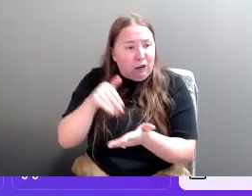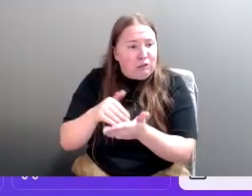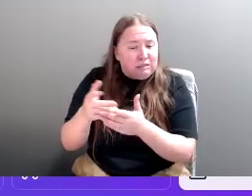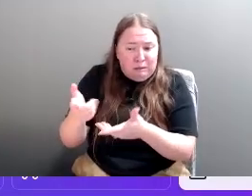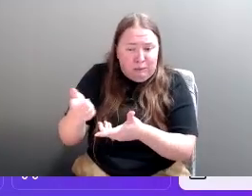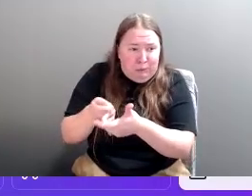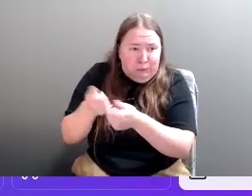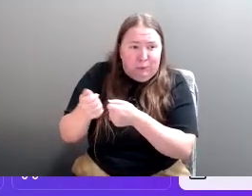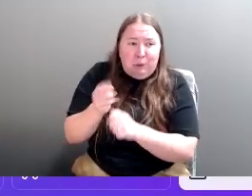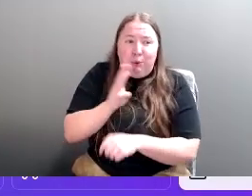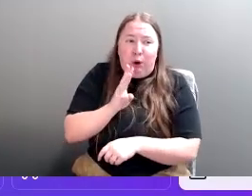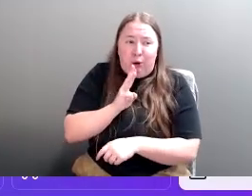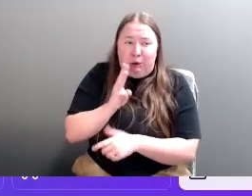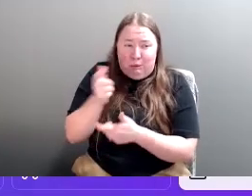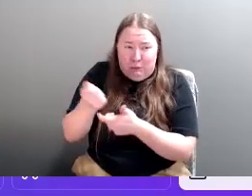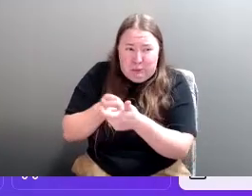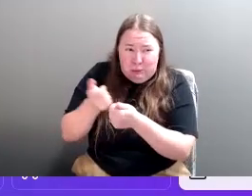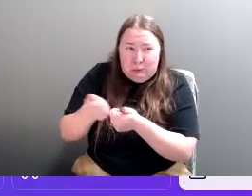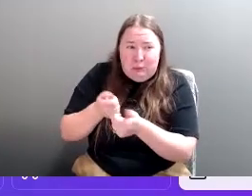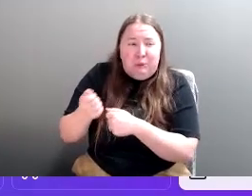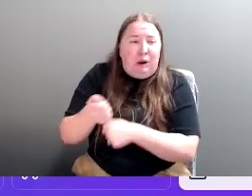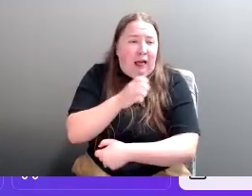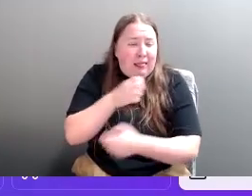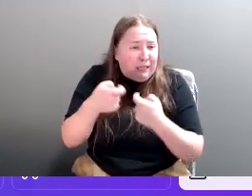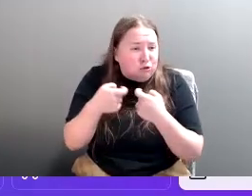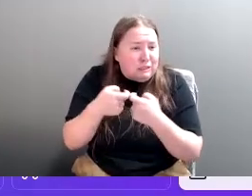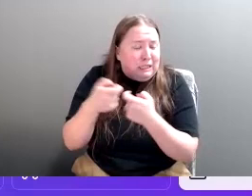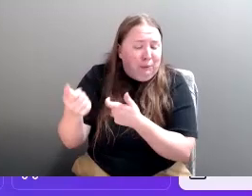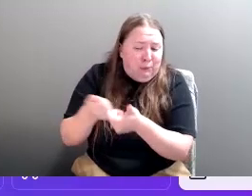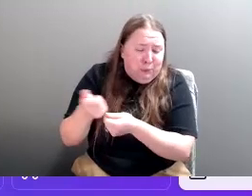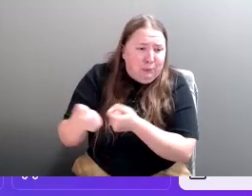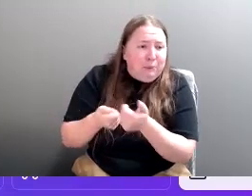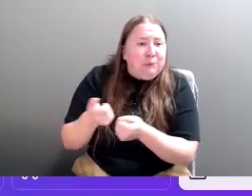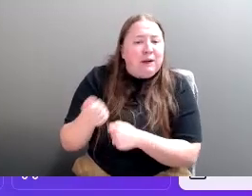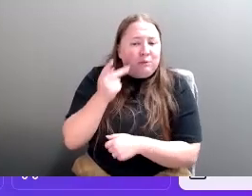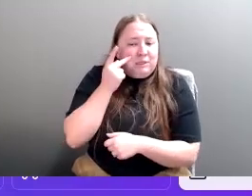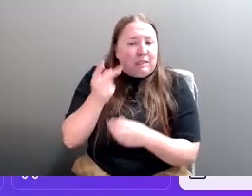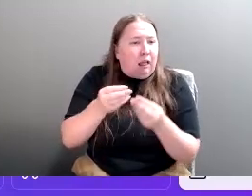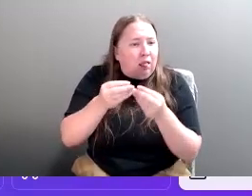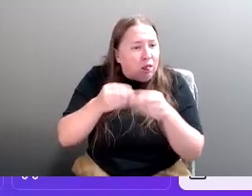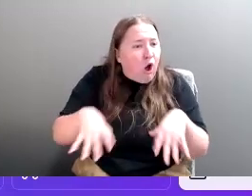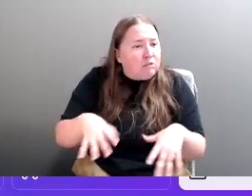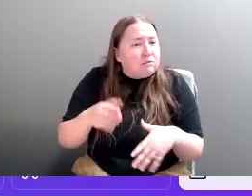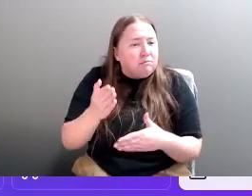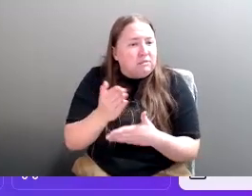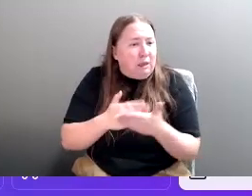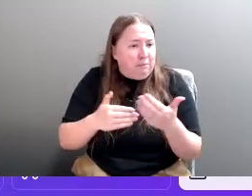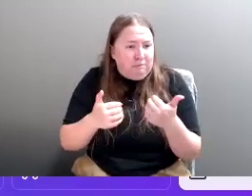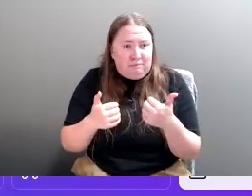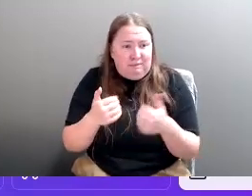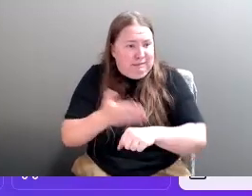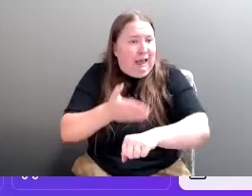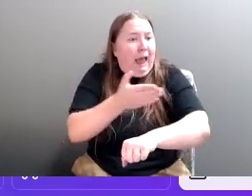water. They're pulling a lot of electricity, and we're seeing loss in some of the gains that we were